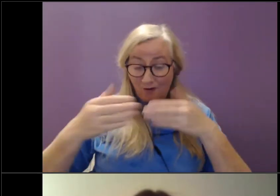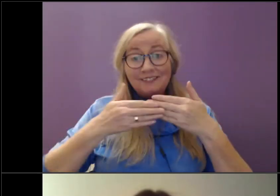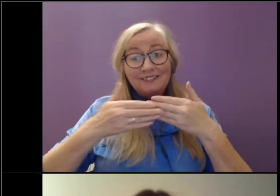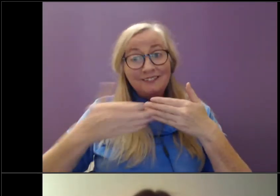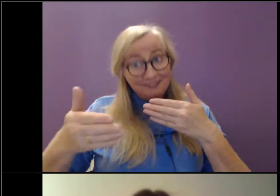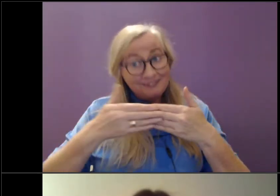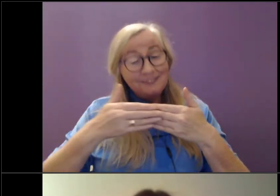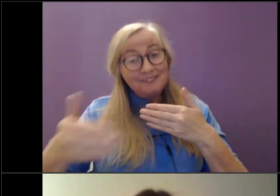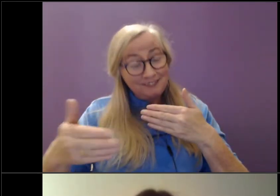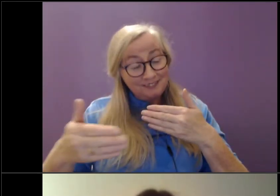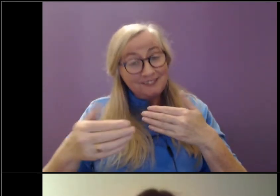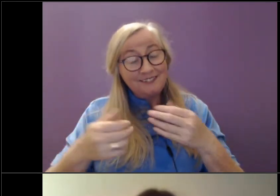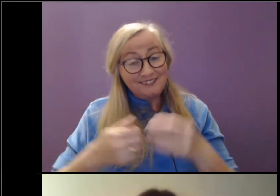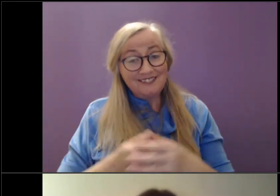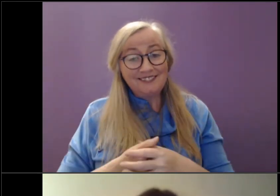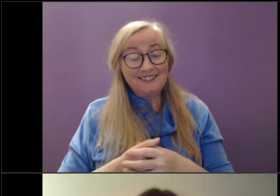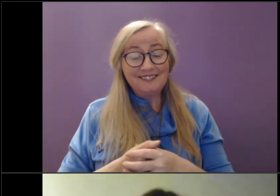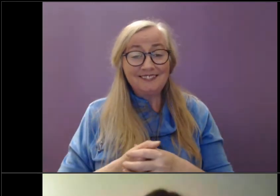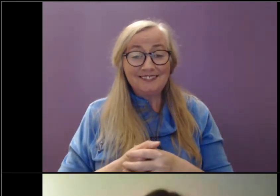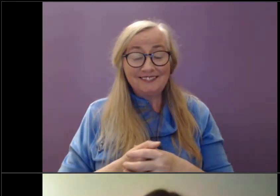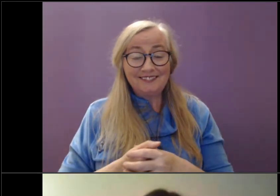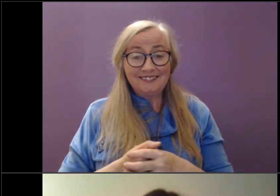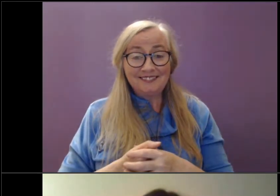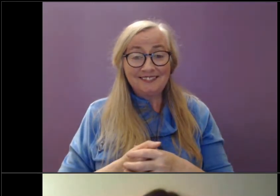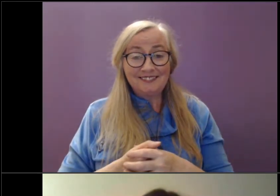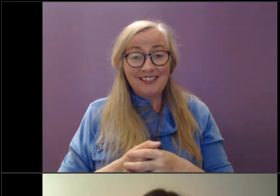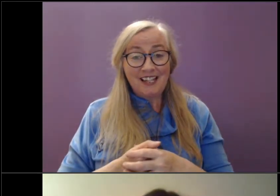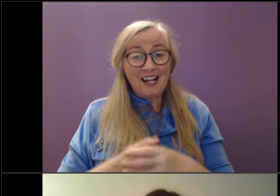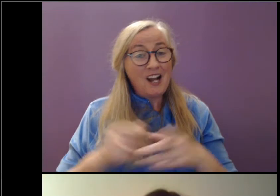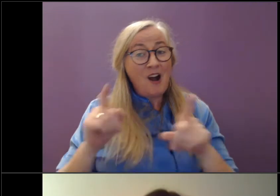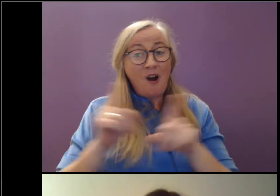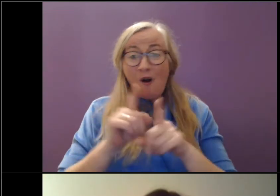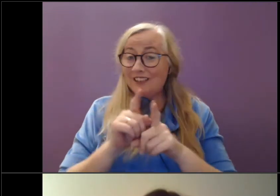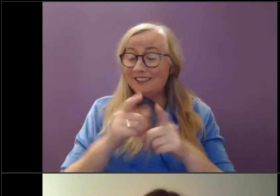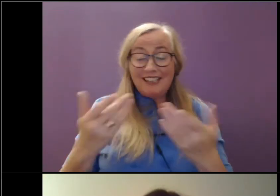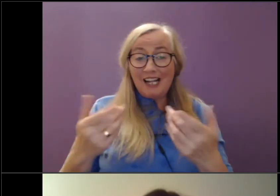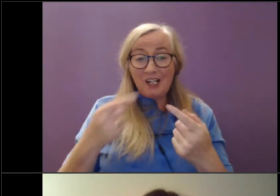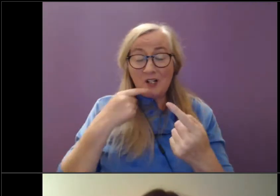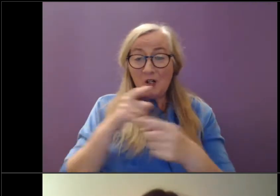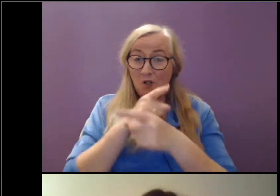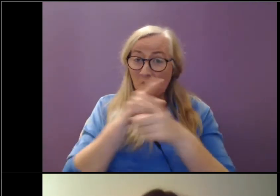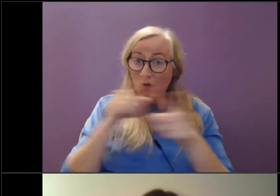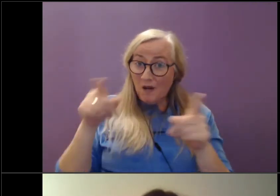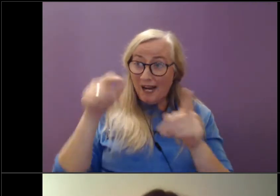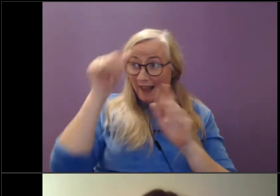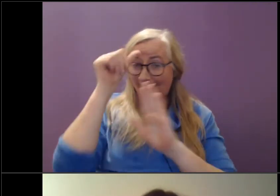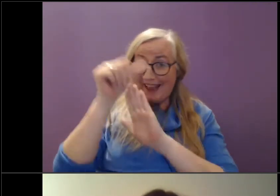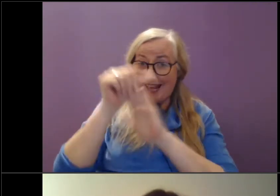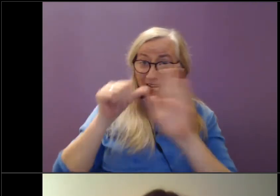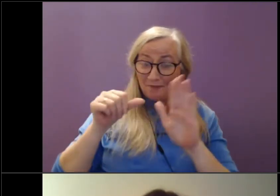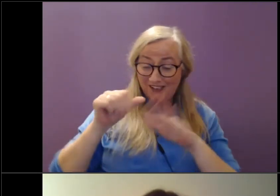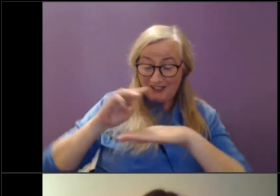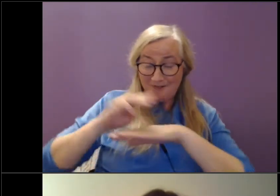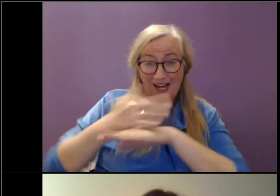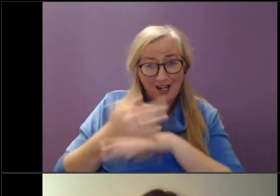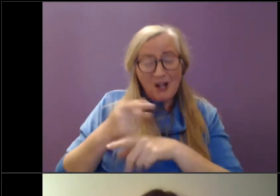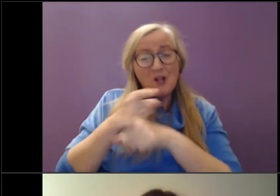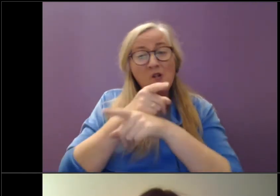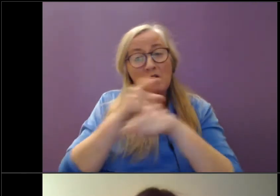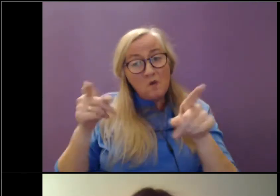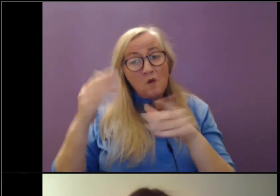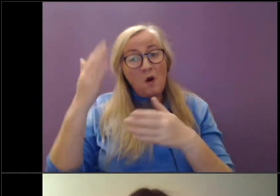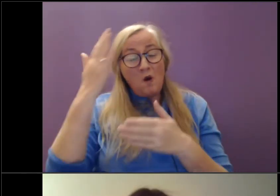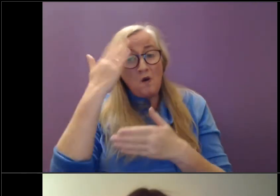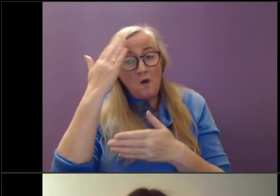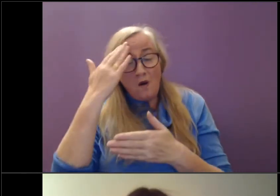but I'm sure for the experts that's here, our families and parents, they know a lot more about, and they've come through a